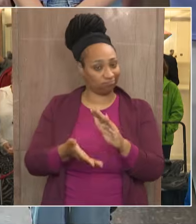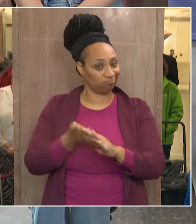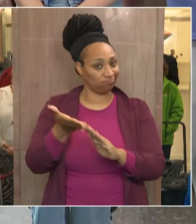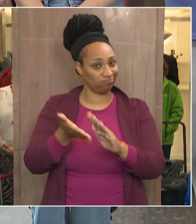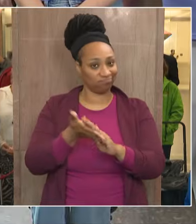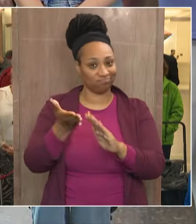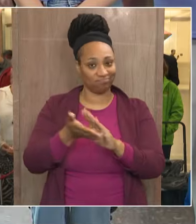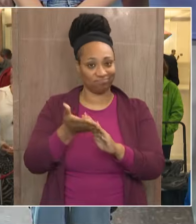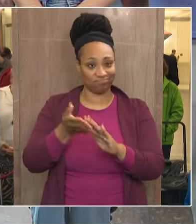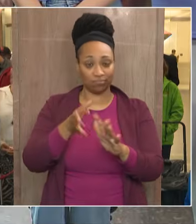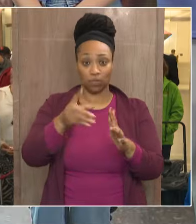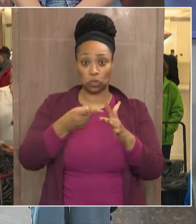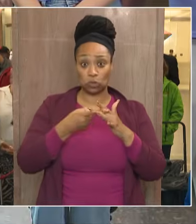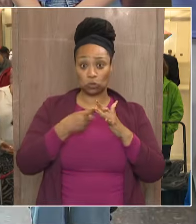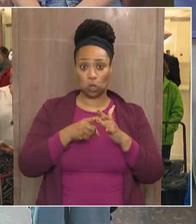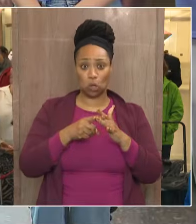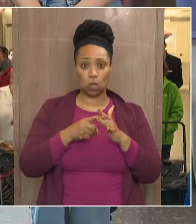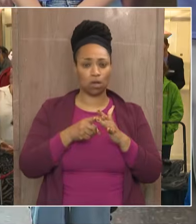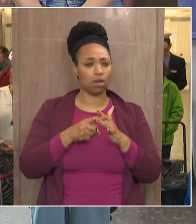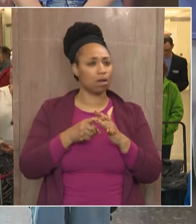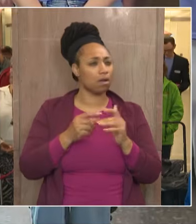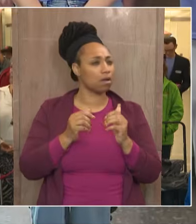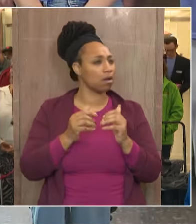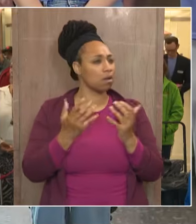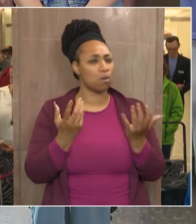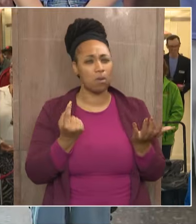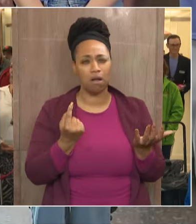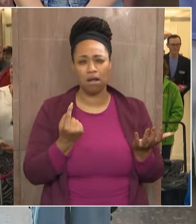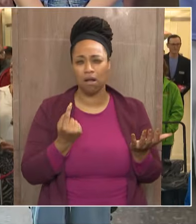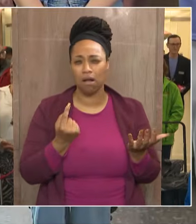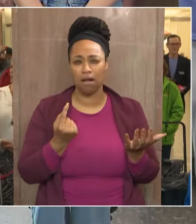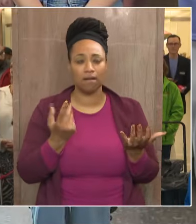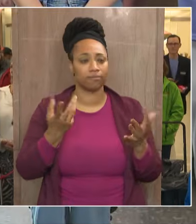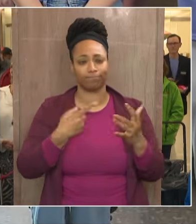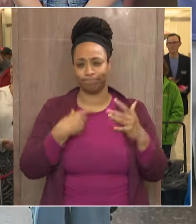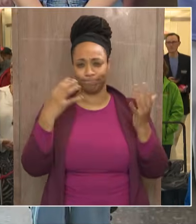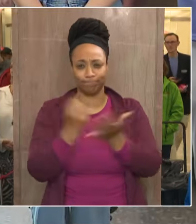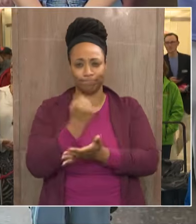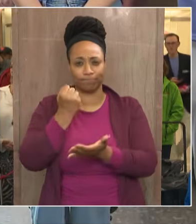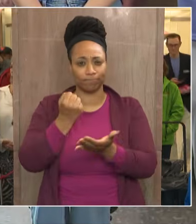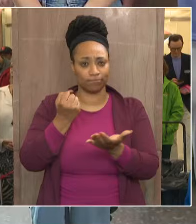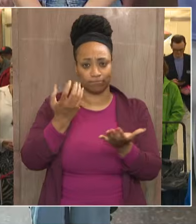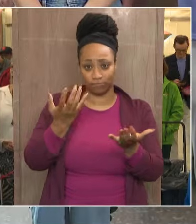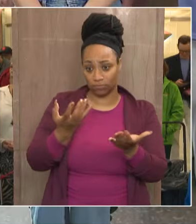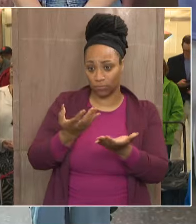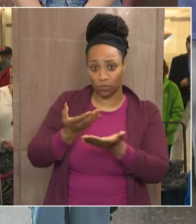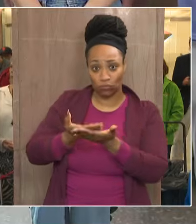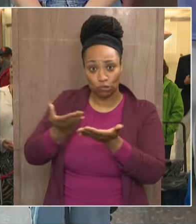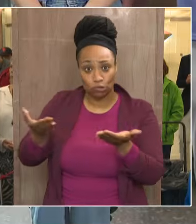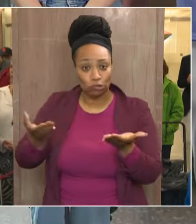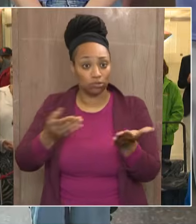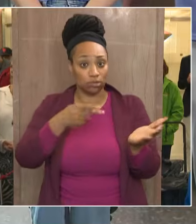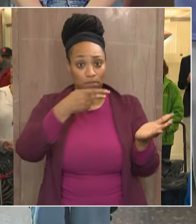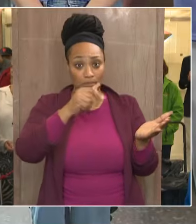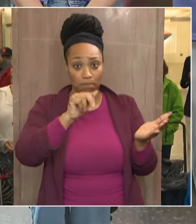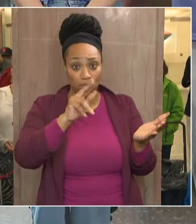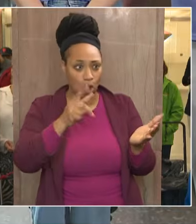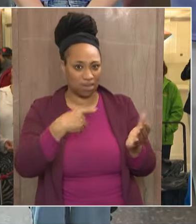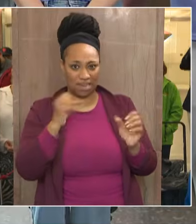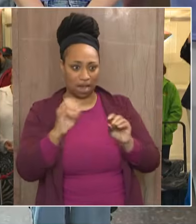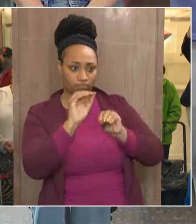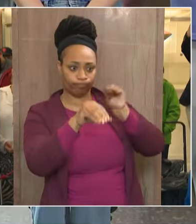this is an important resource that we have as government. With the program, we invited partners to bring their really